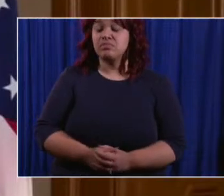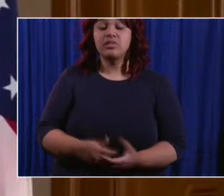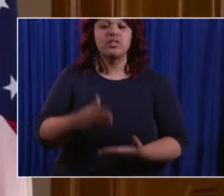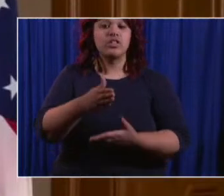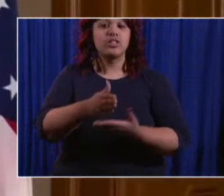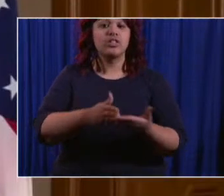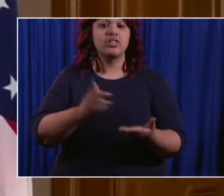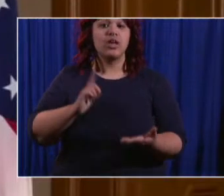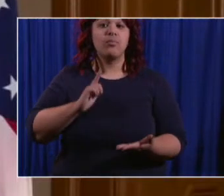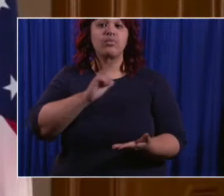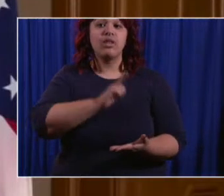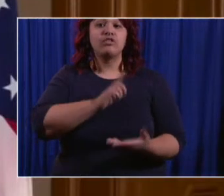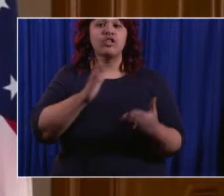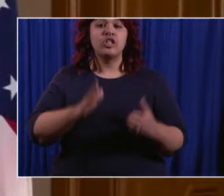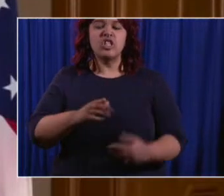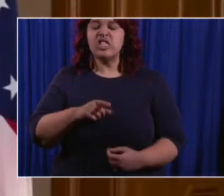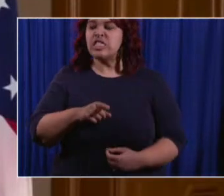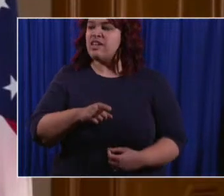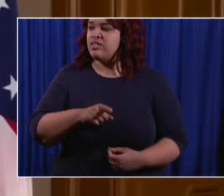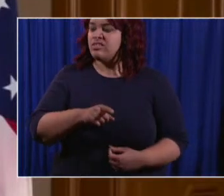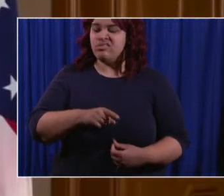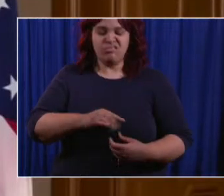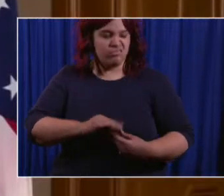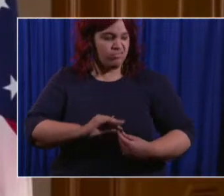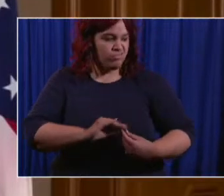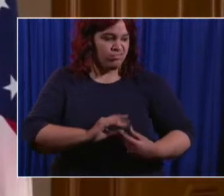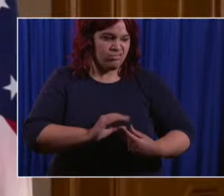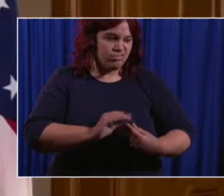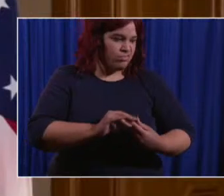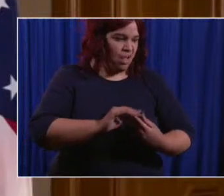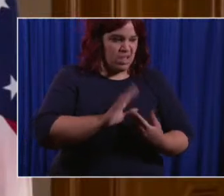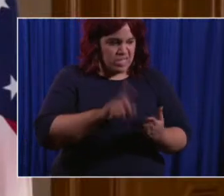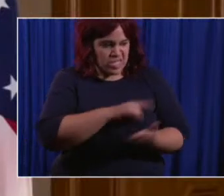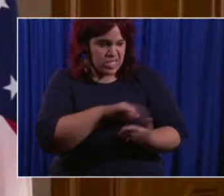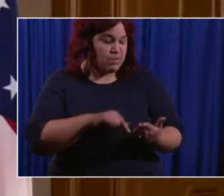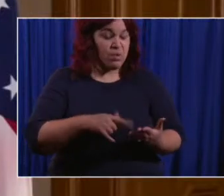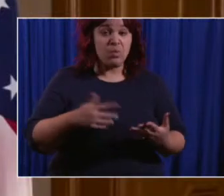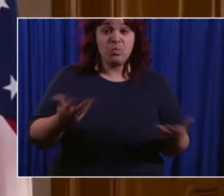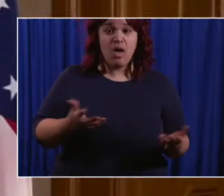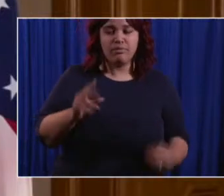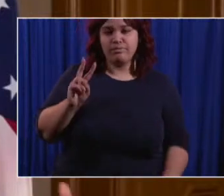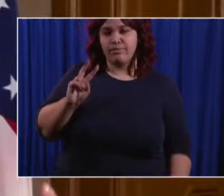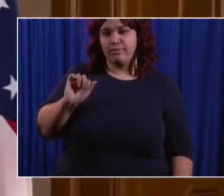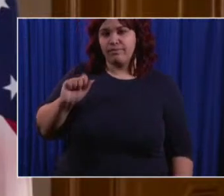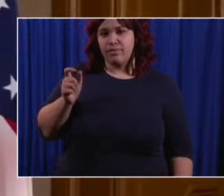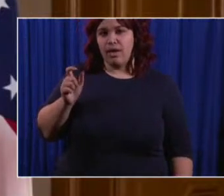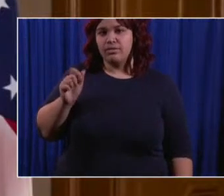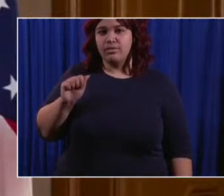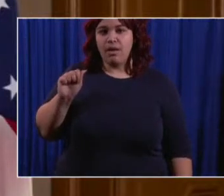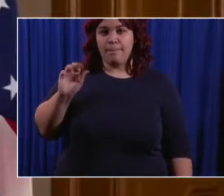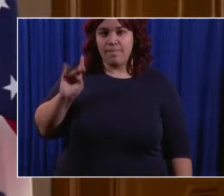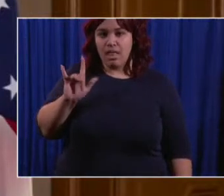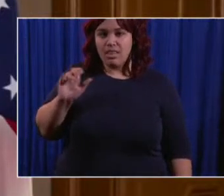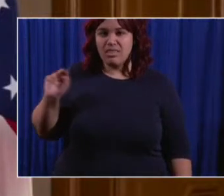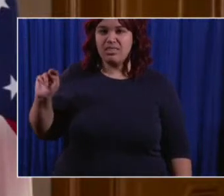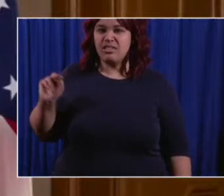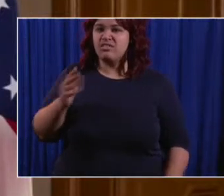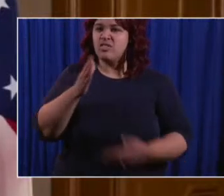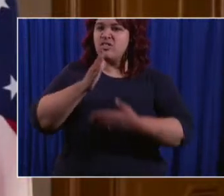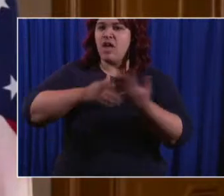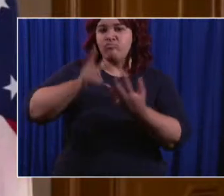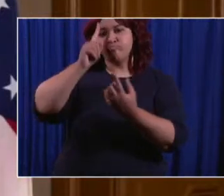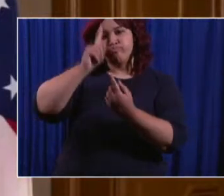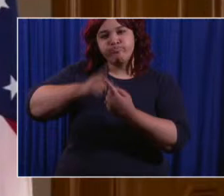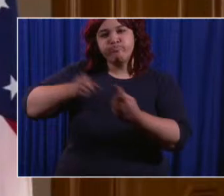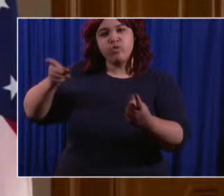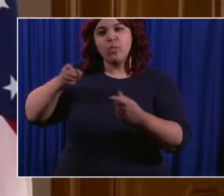disapproval about Vax-A-Million say they think there's some other factors driving up the vaccination rate. I guess what do you make of that suggestion? Do you think there are other